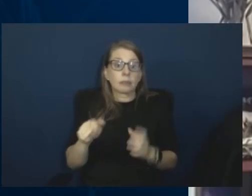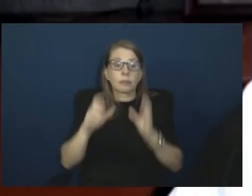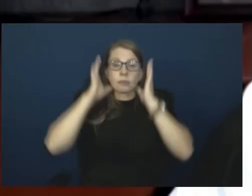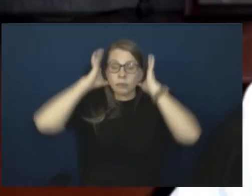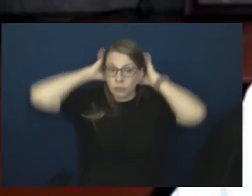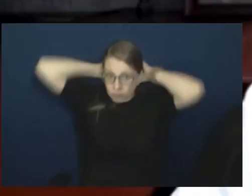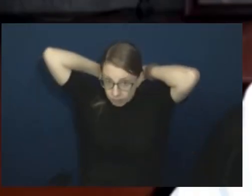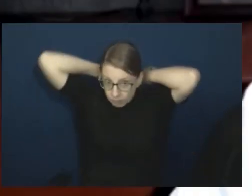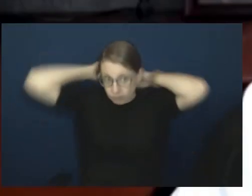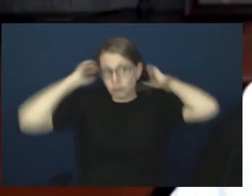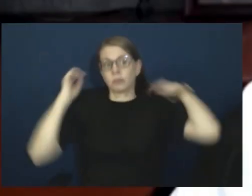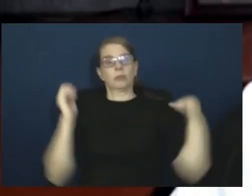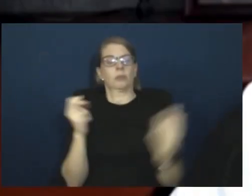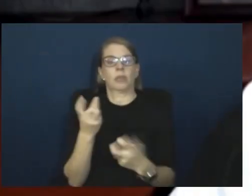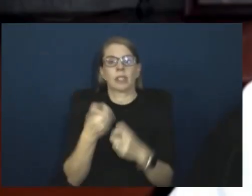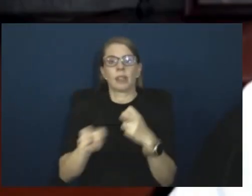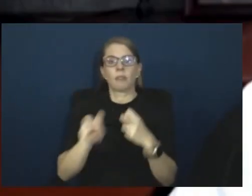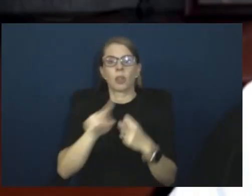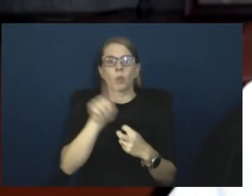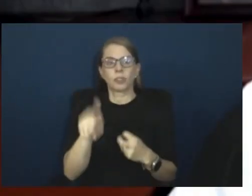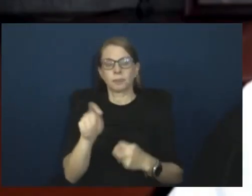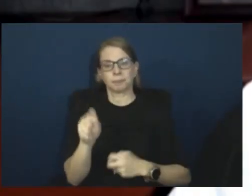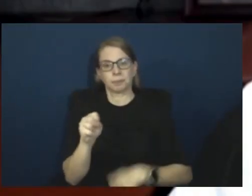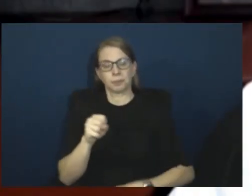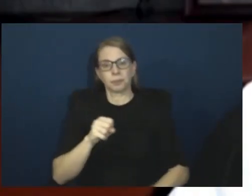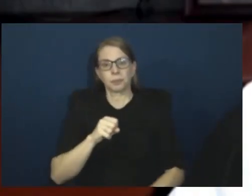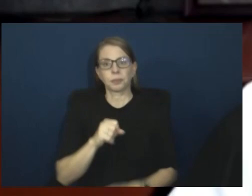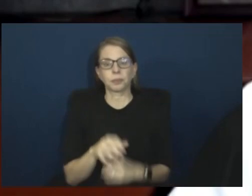That's a tough one, but as I said, a